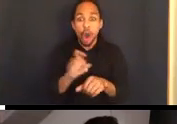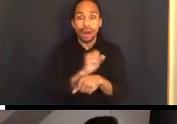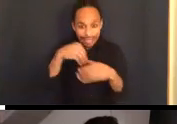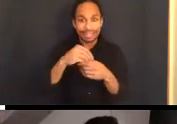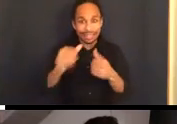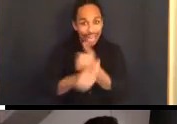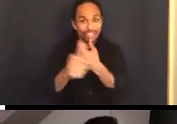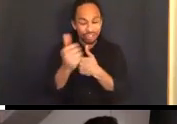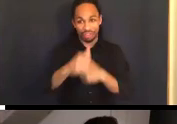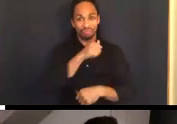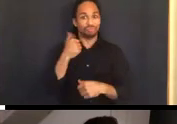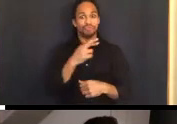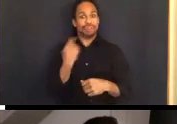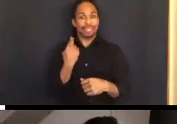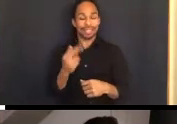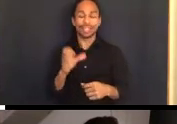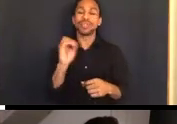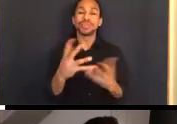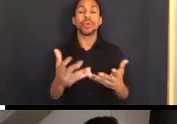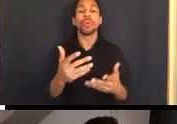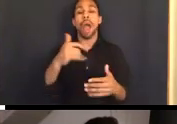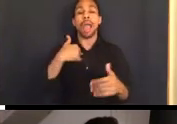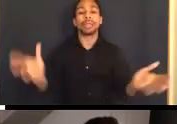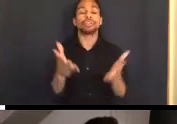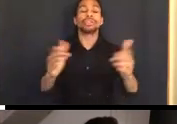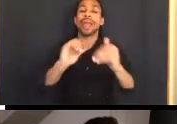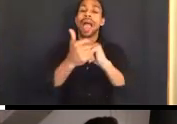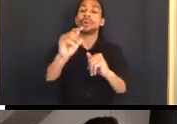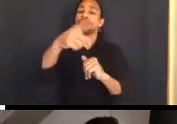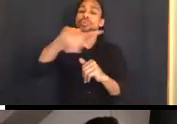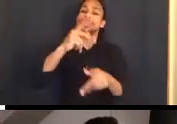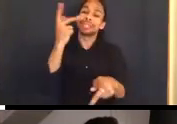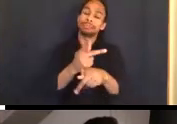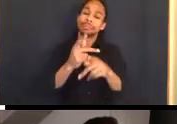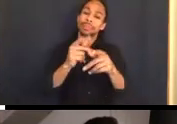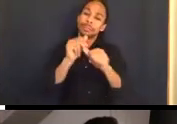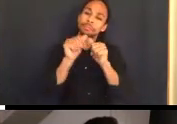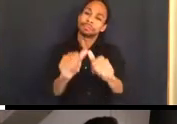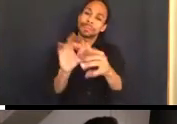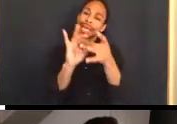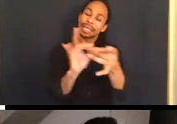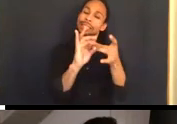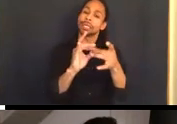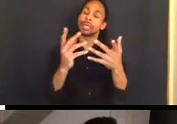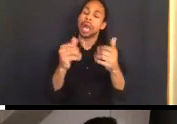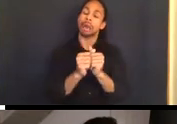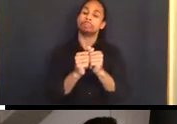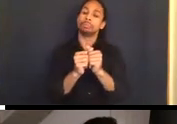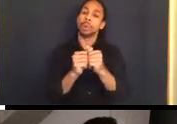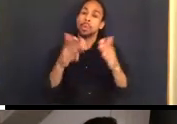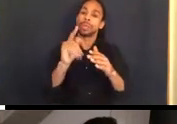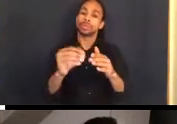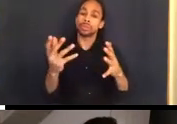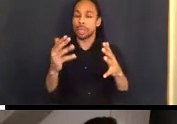about ways that we can keep connecting, and keep connecting in ways that are analytic, in ways that are mutually